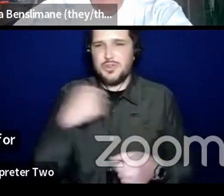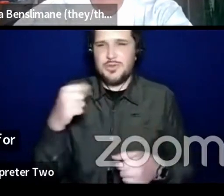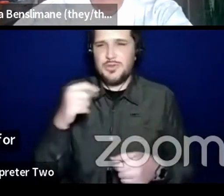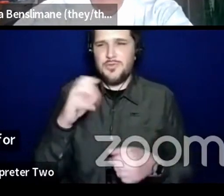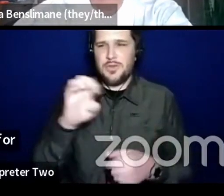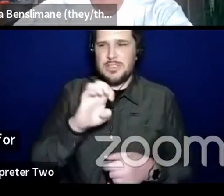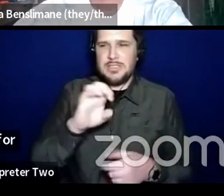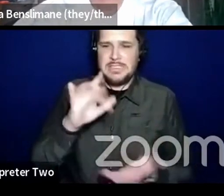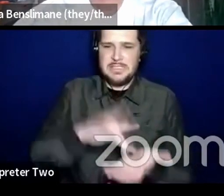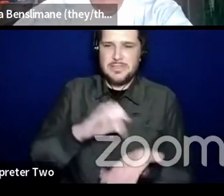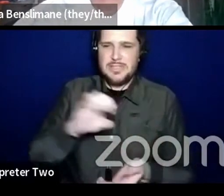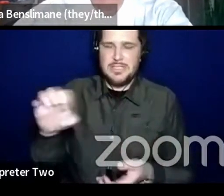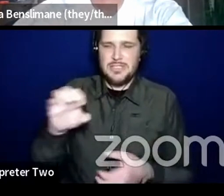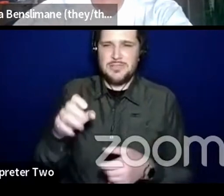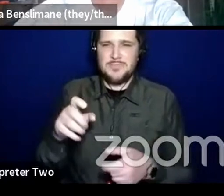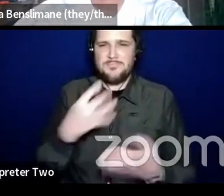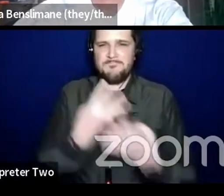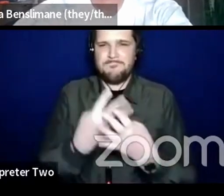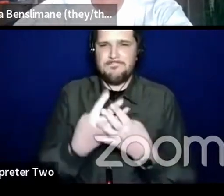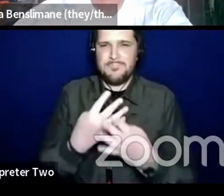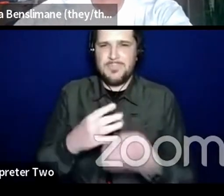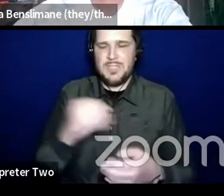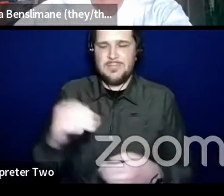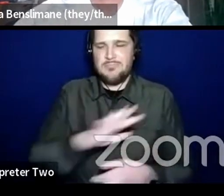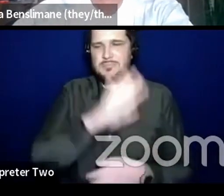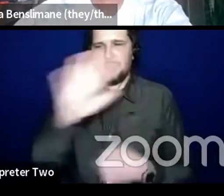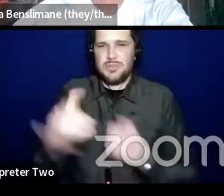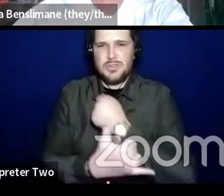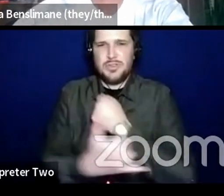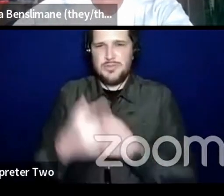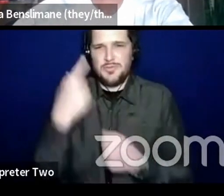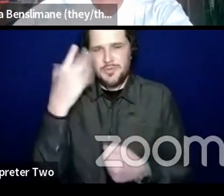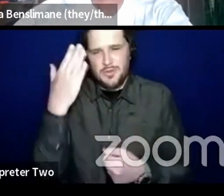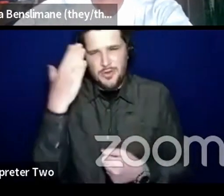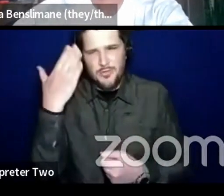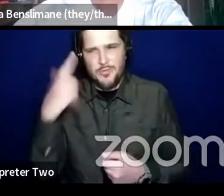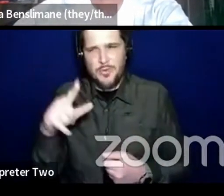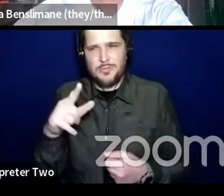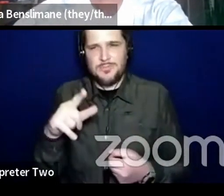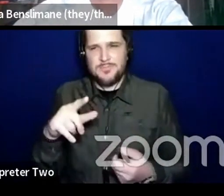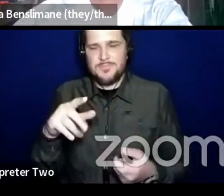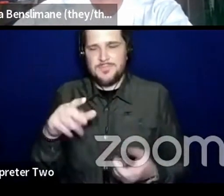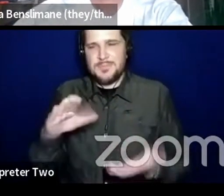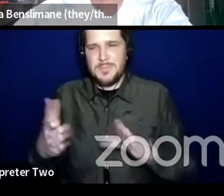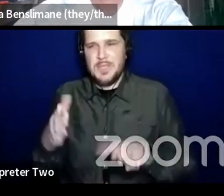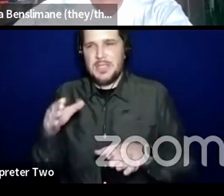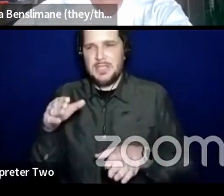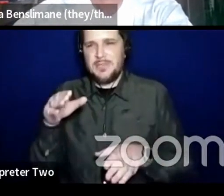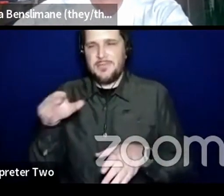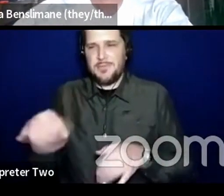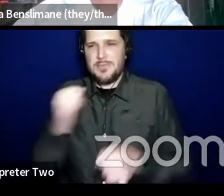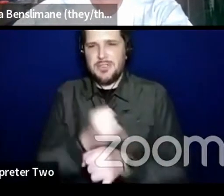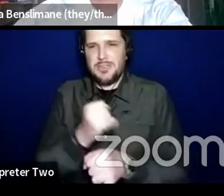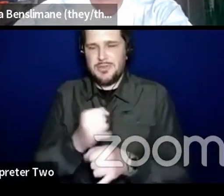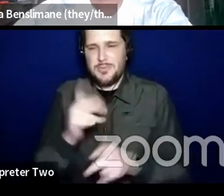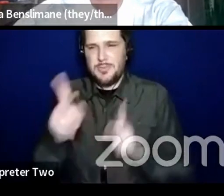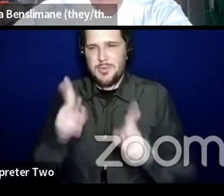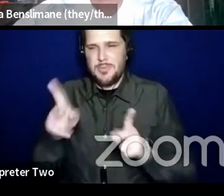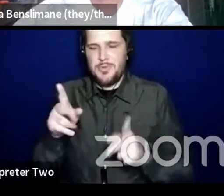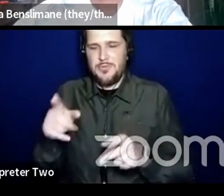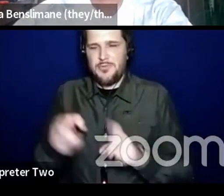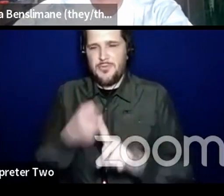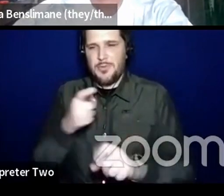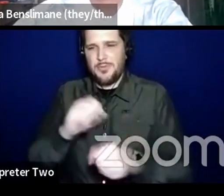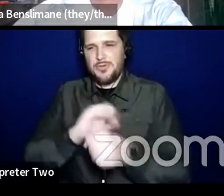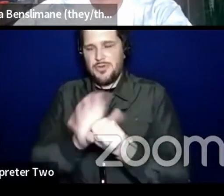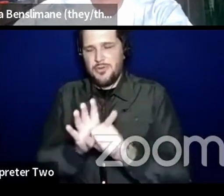Corrections Center, and across the country, we know that the death toll for institutionalized disabled people from COVID has surpassed